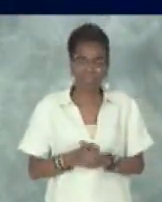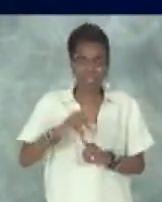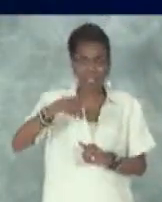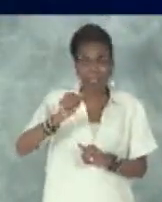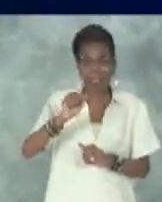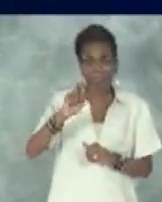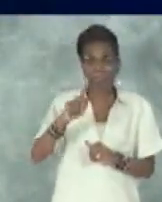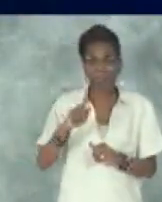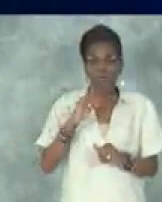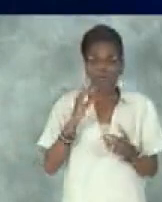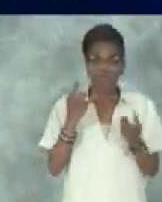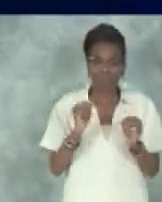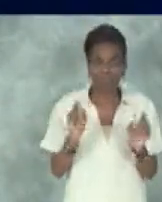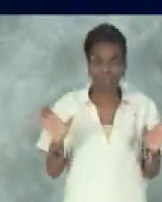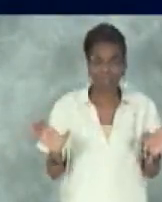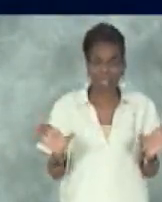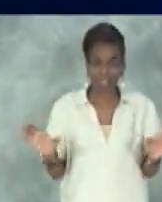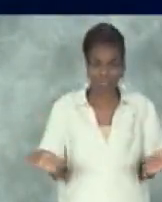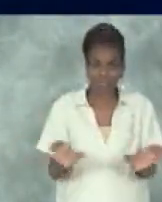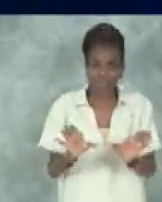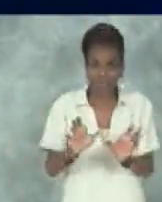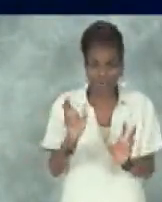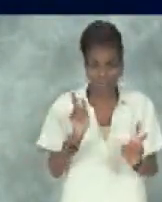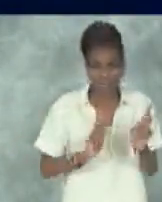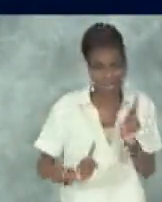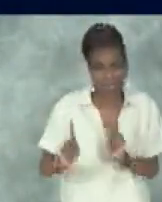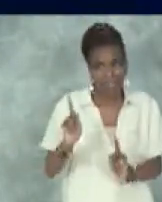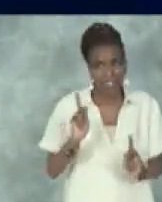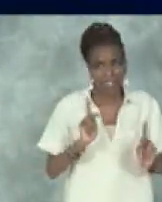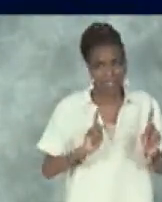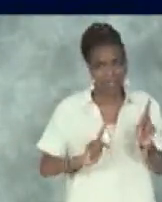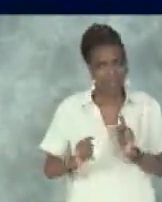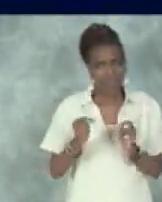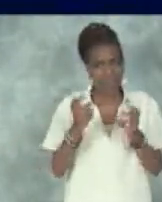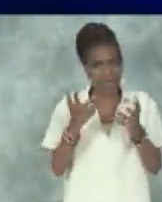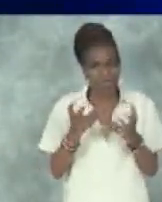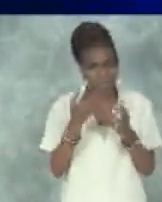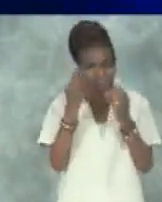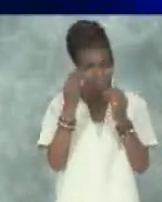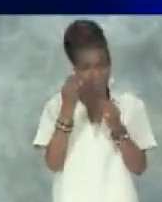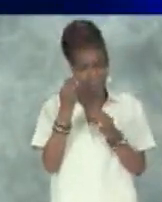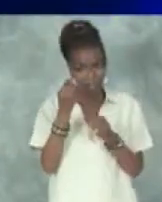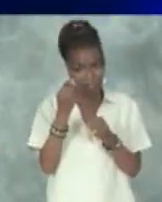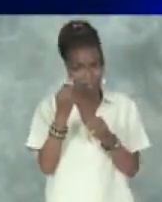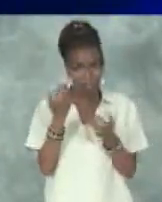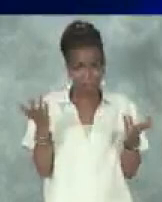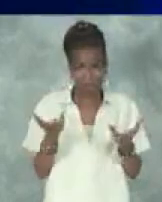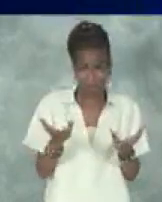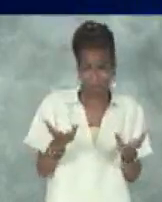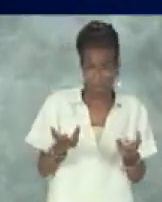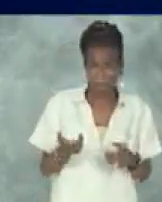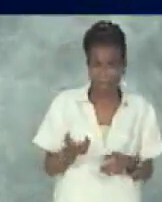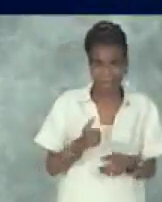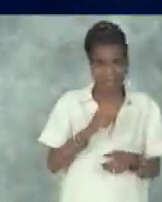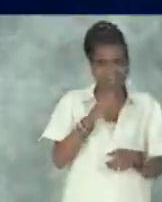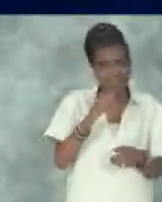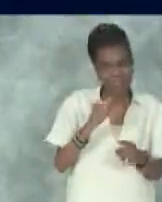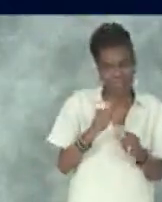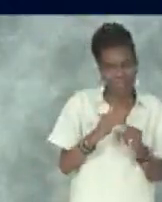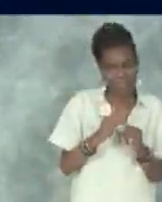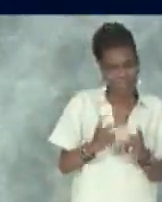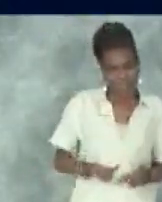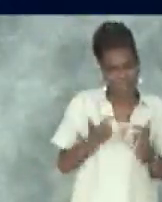writing to, he writes to them to steer clear of the far left or the far right. In fact, when